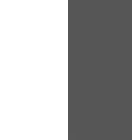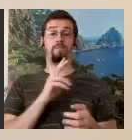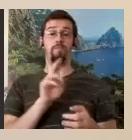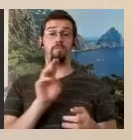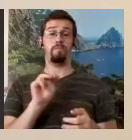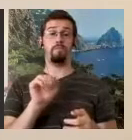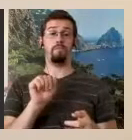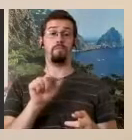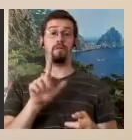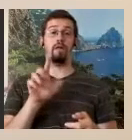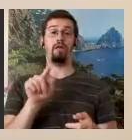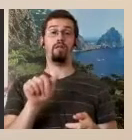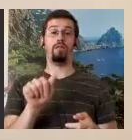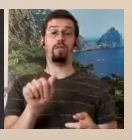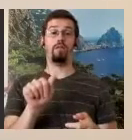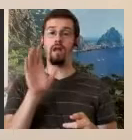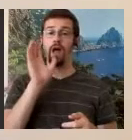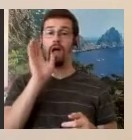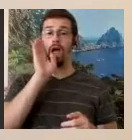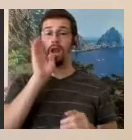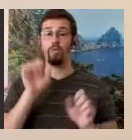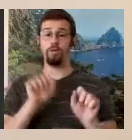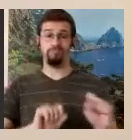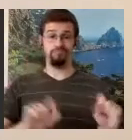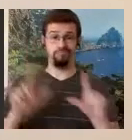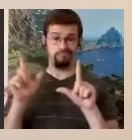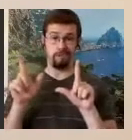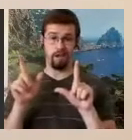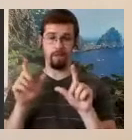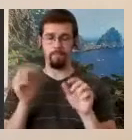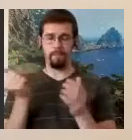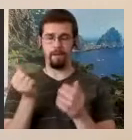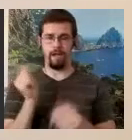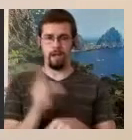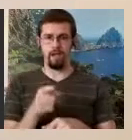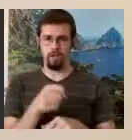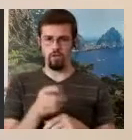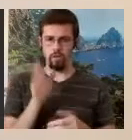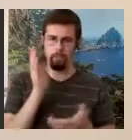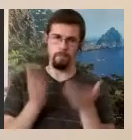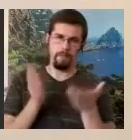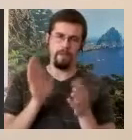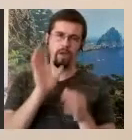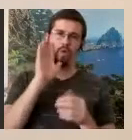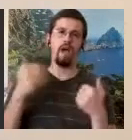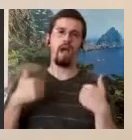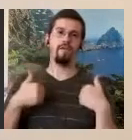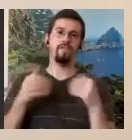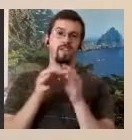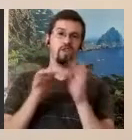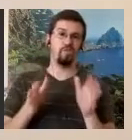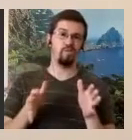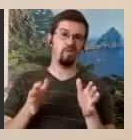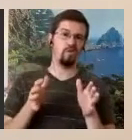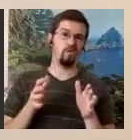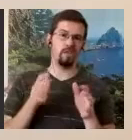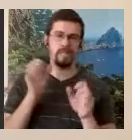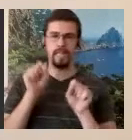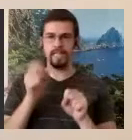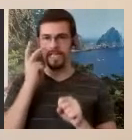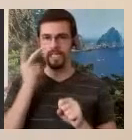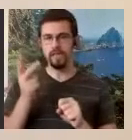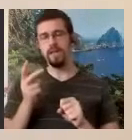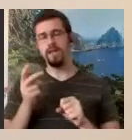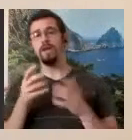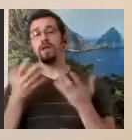to you because we were losing our interpreter maybe if I don't see you face to face. But